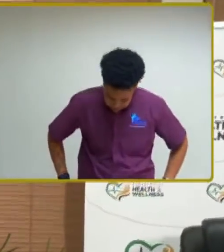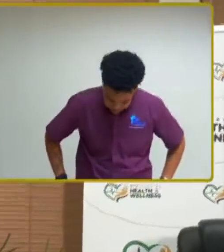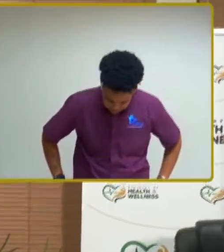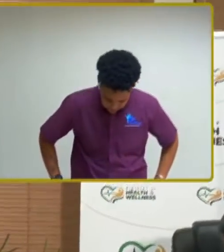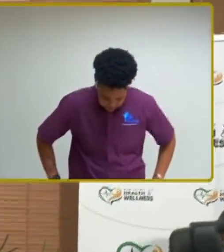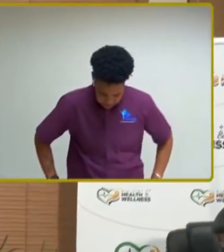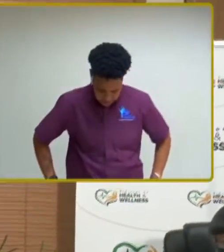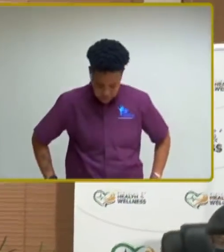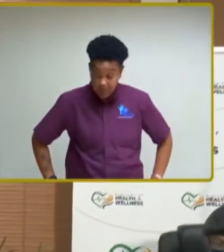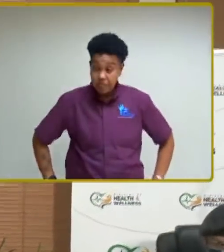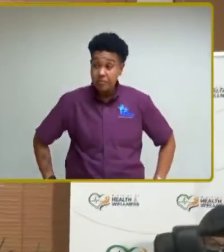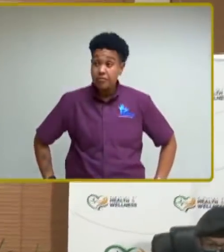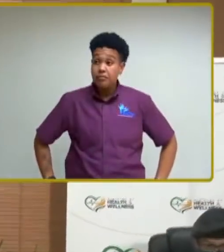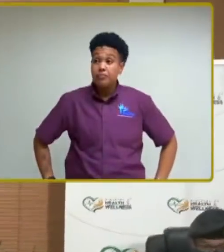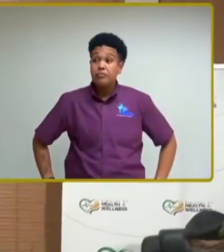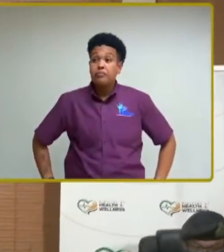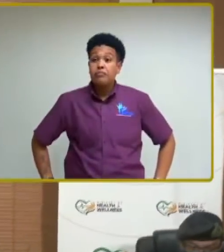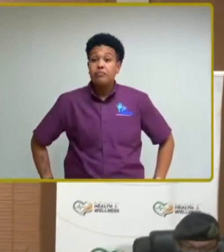Good evening.